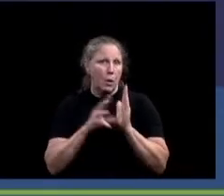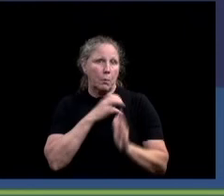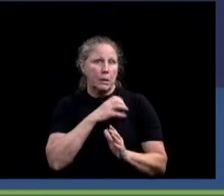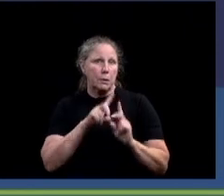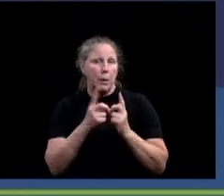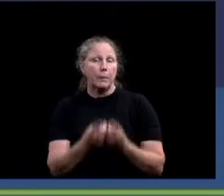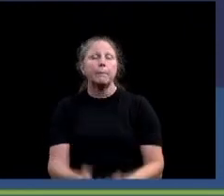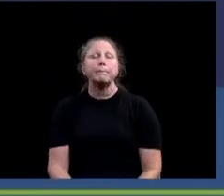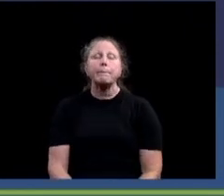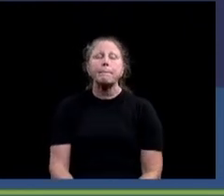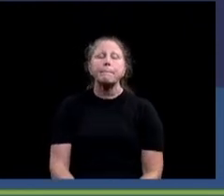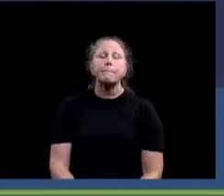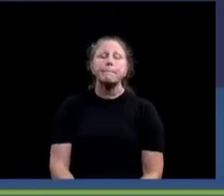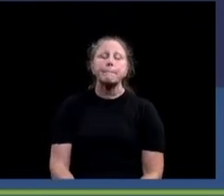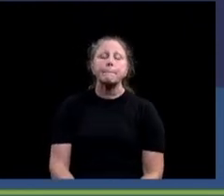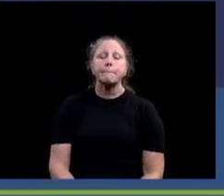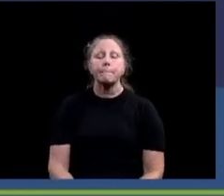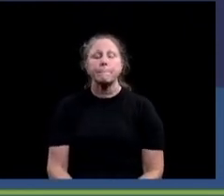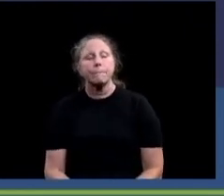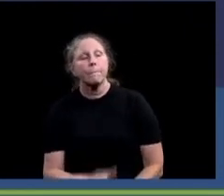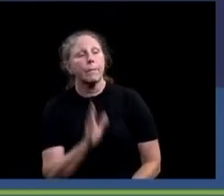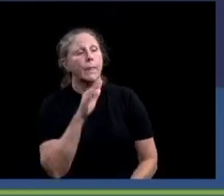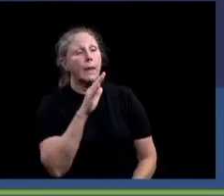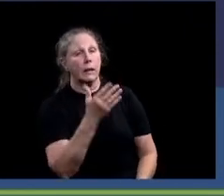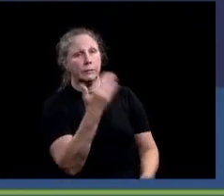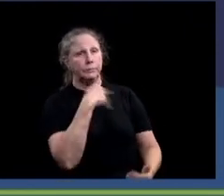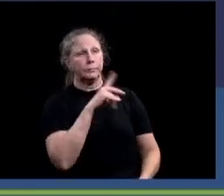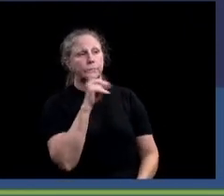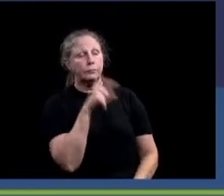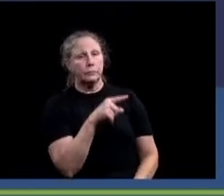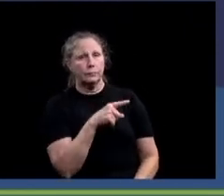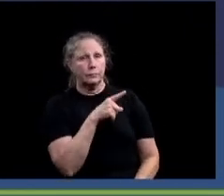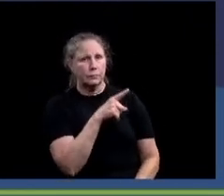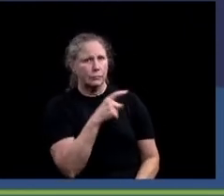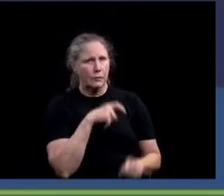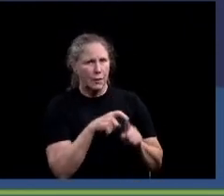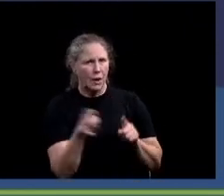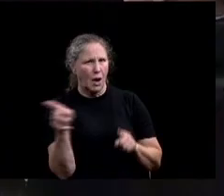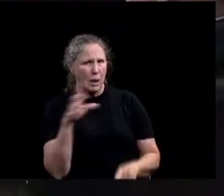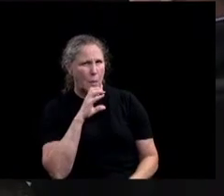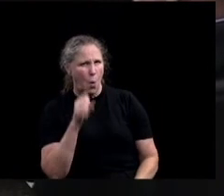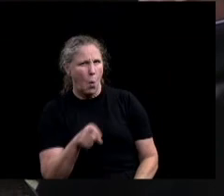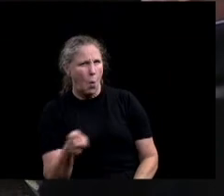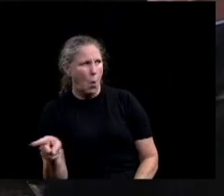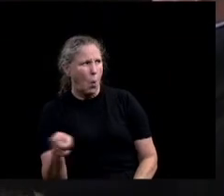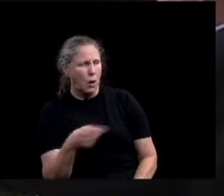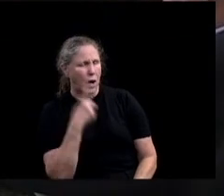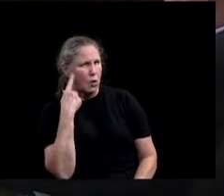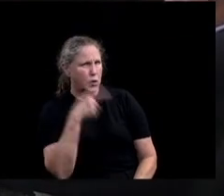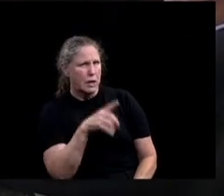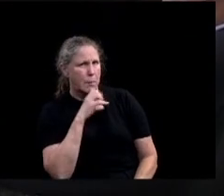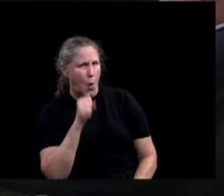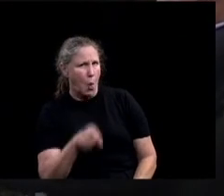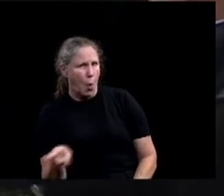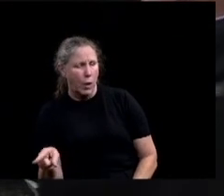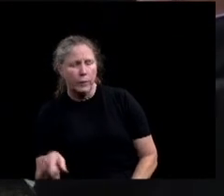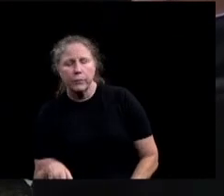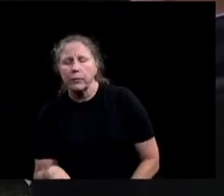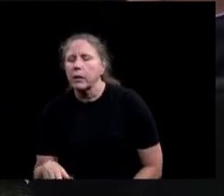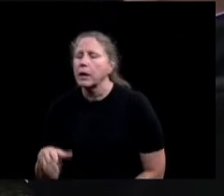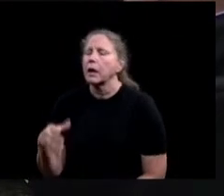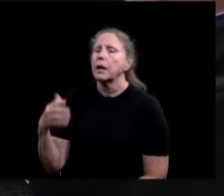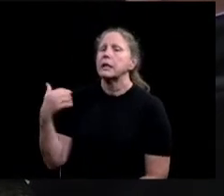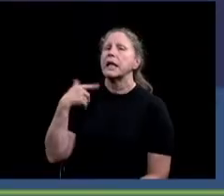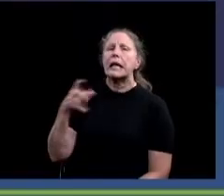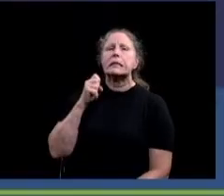Next question. Did you just call Chief Ginch old? Is that what that? Well, Chief Ginch is seasoned, for sure. For